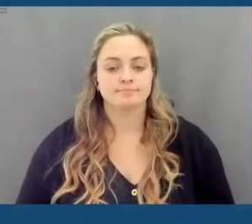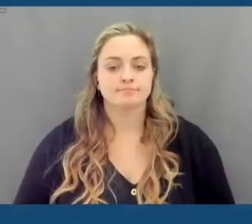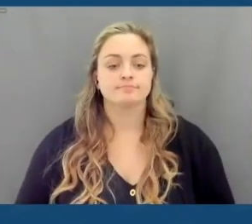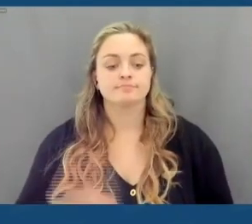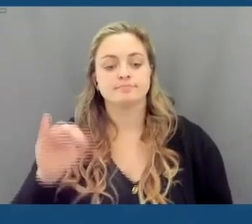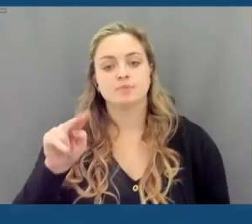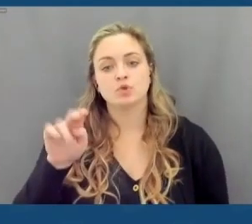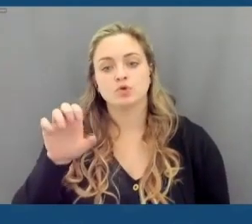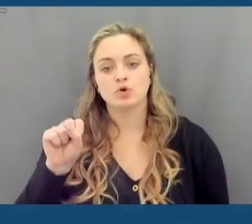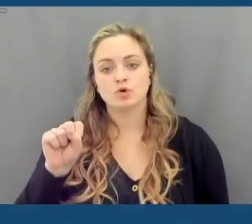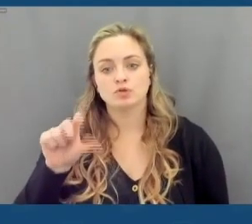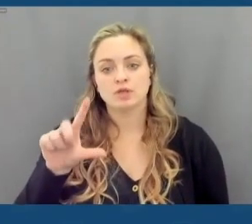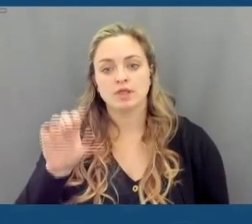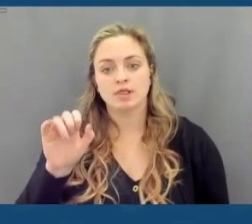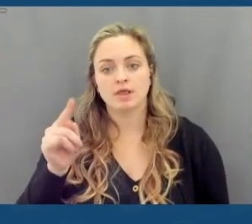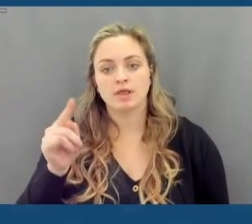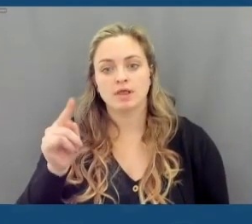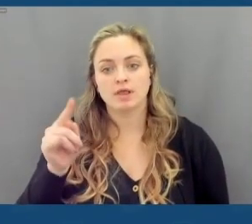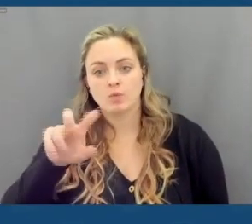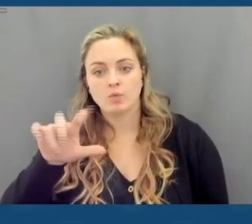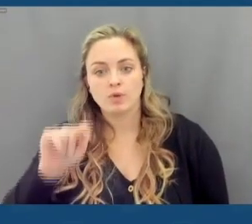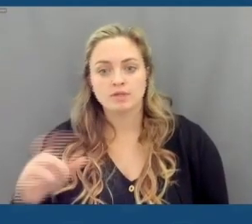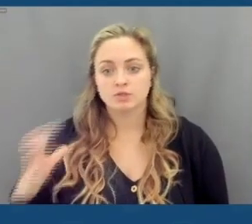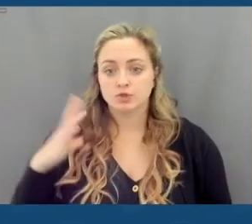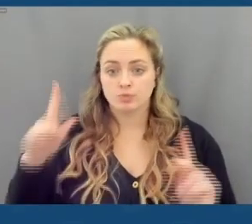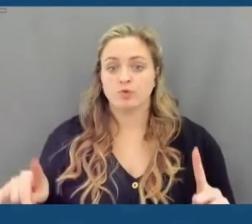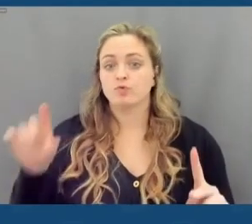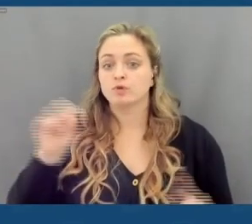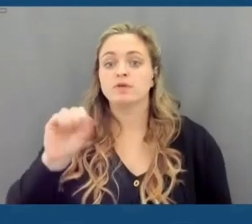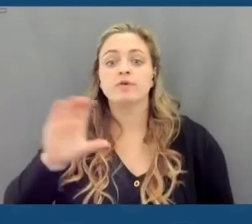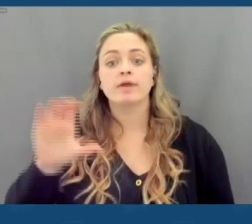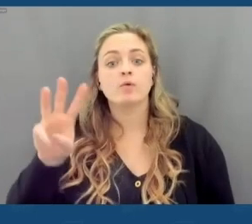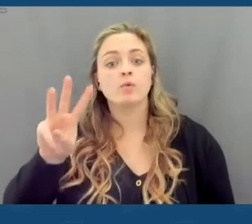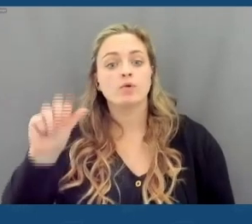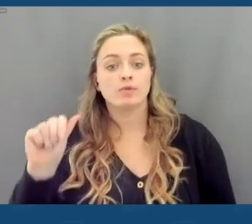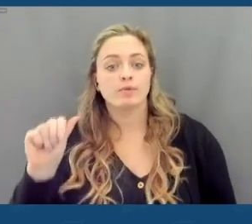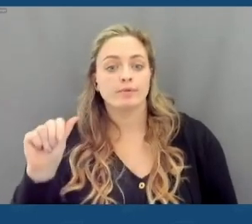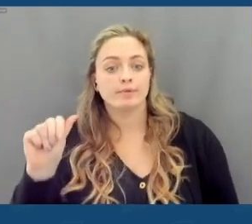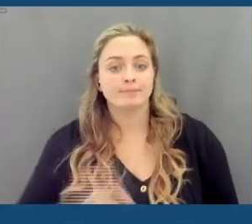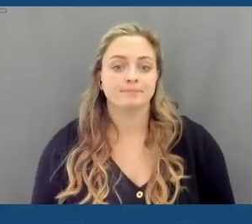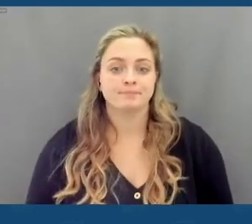Charles Lefkowitz, Chairman of the Suffolk County Water Authority.